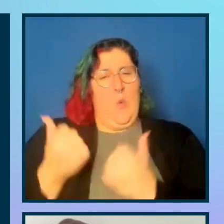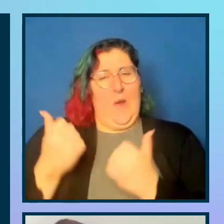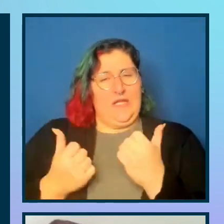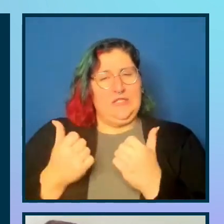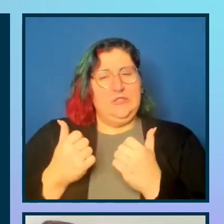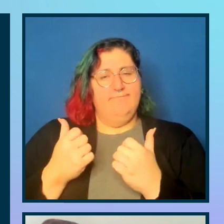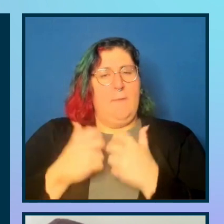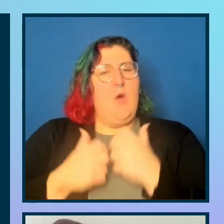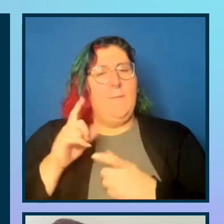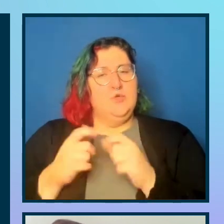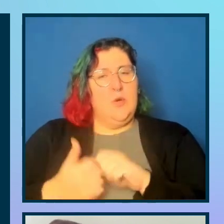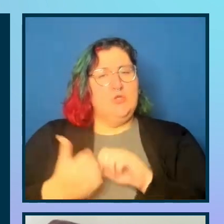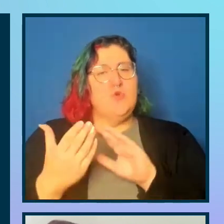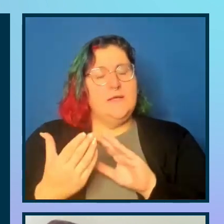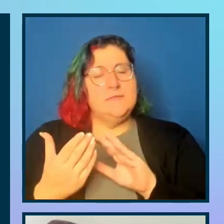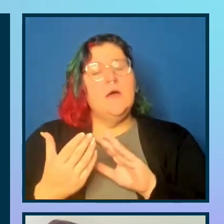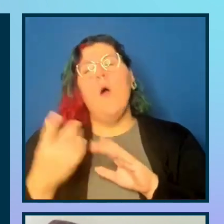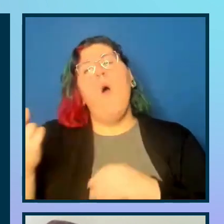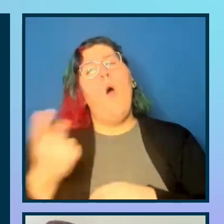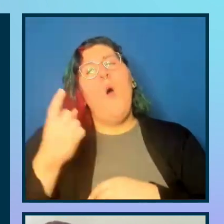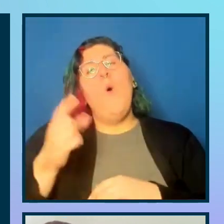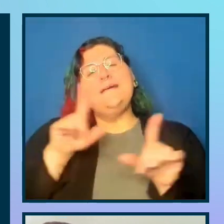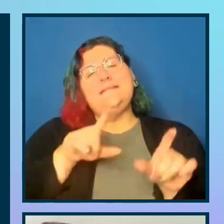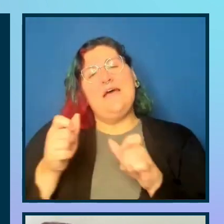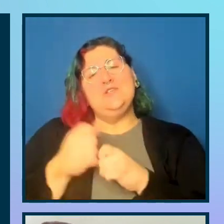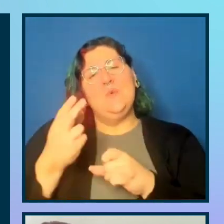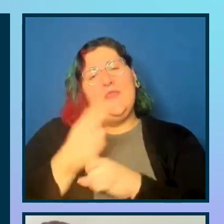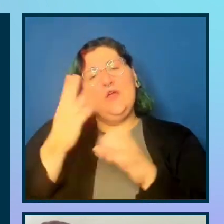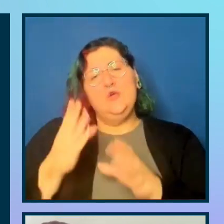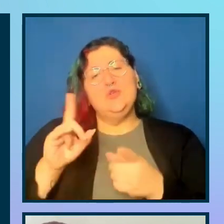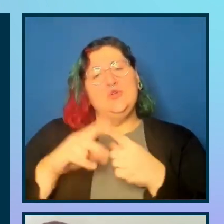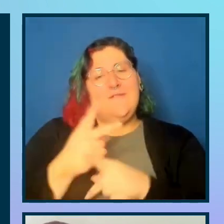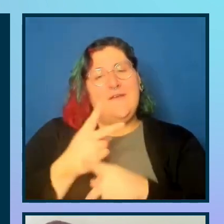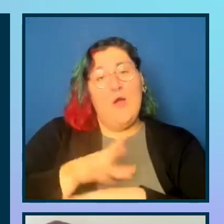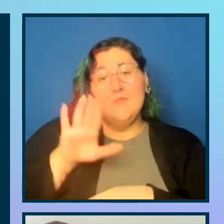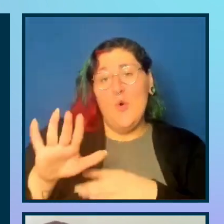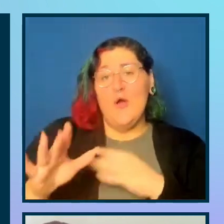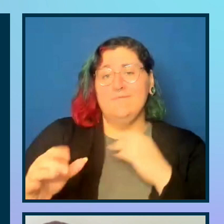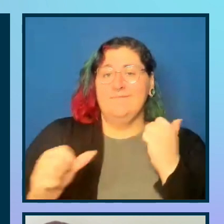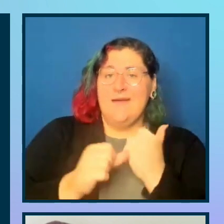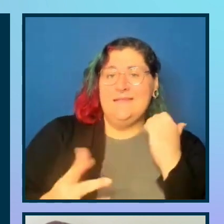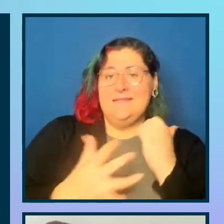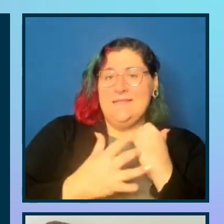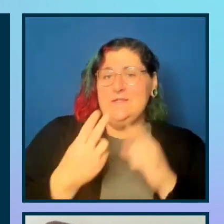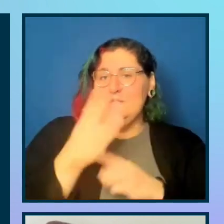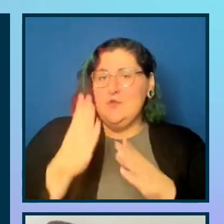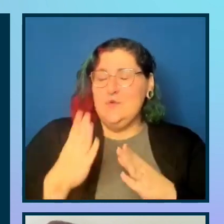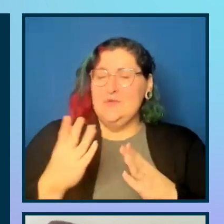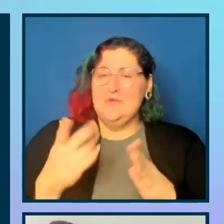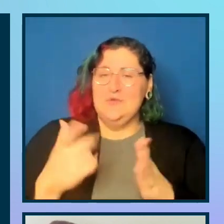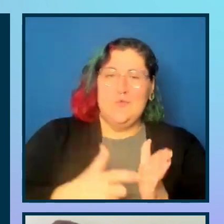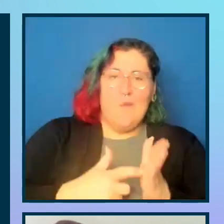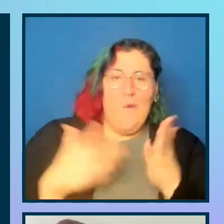the user testing to find out what your assisted users require. Anyway, so we can see here we have those 2 checkboxes,